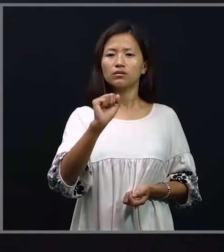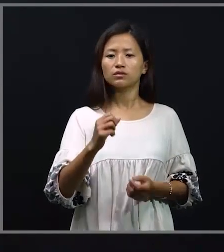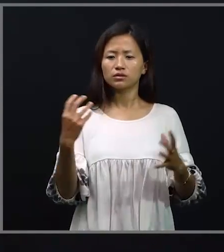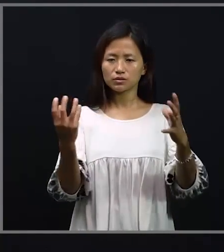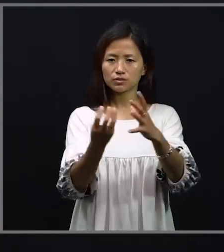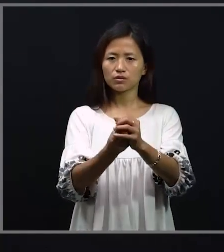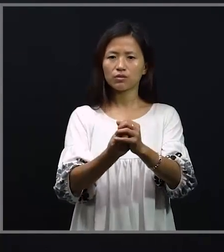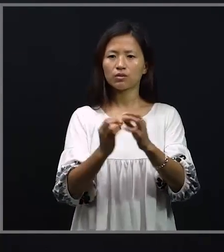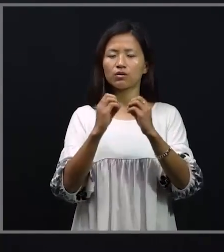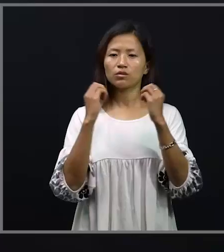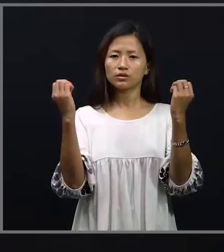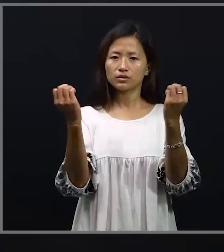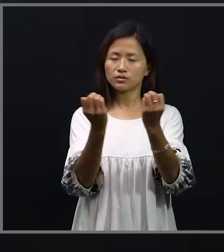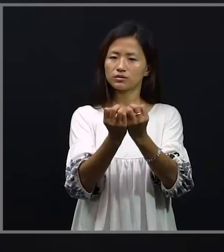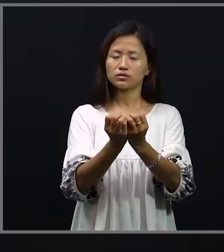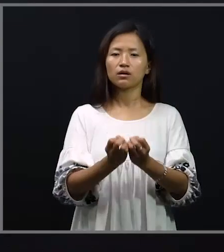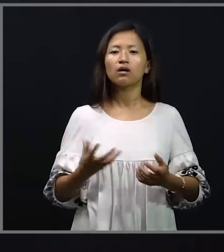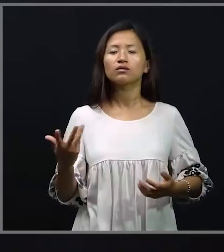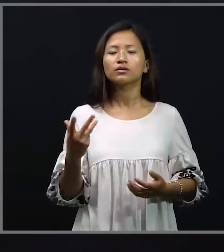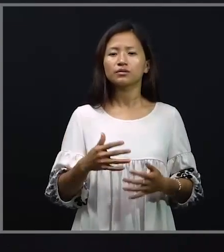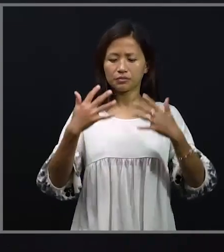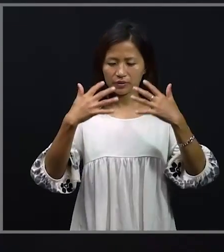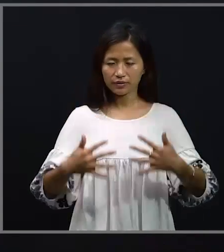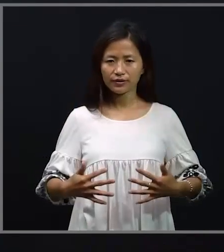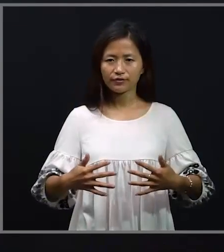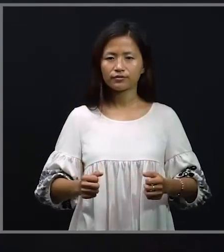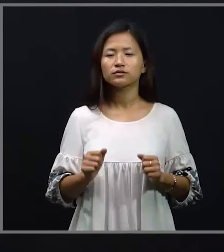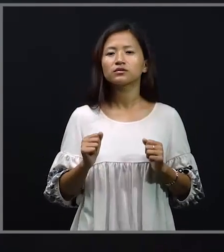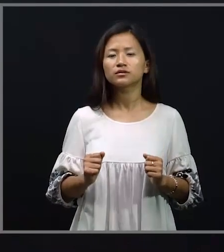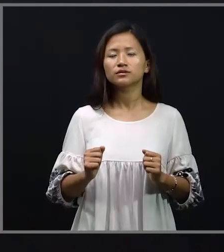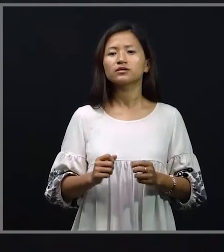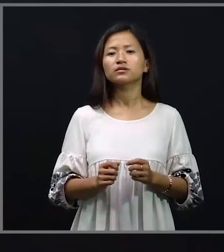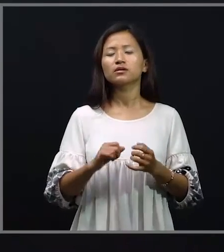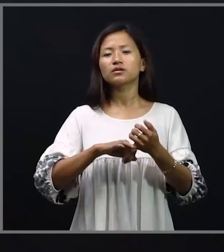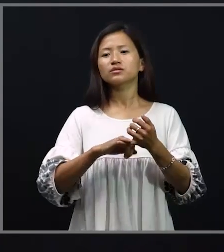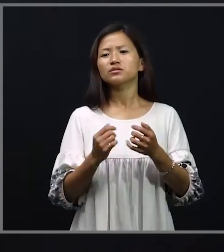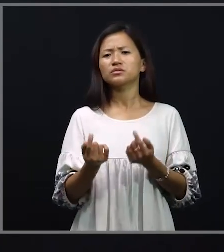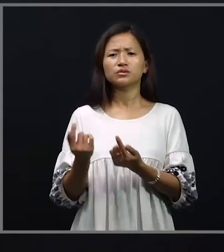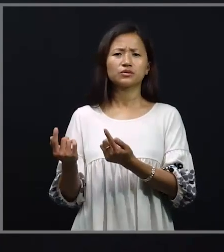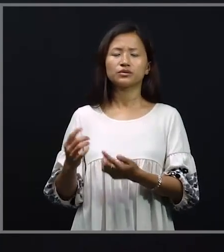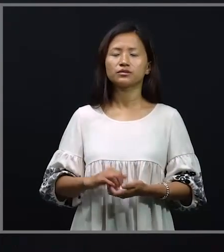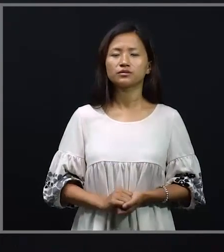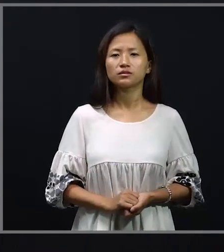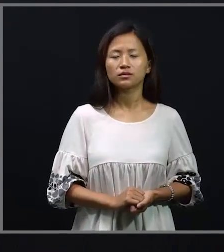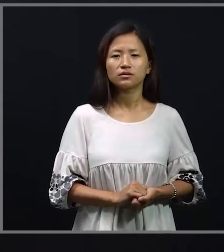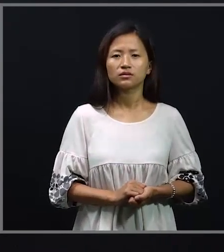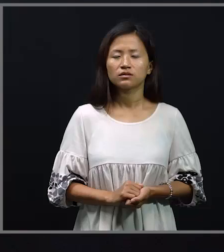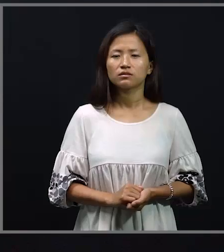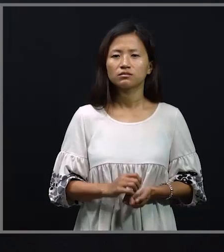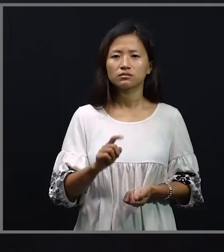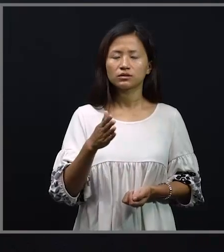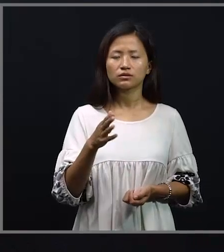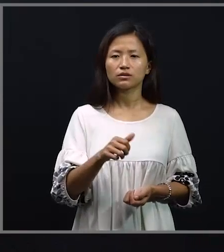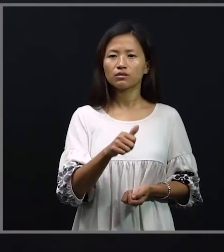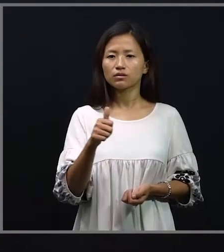or organizations, how they behave in a given situation. All right, so their focus is on behavior, not the organs of the